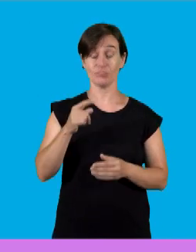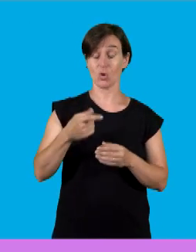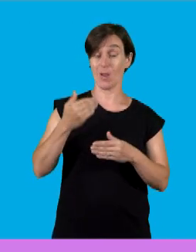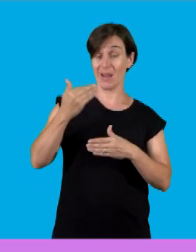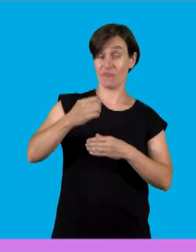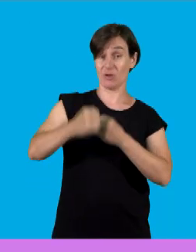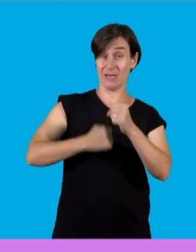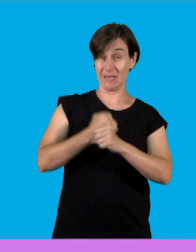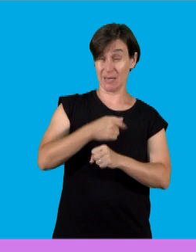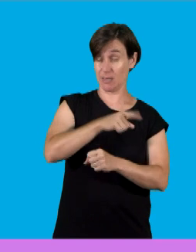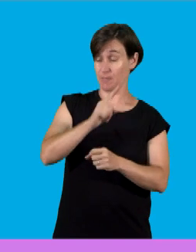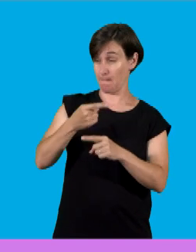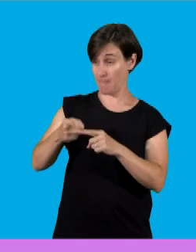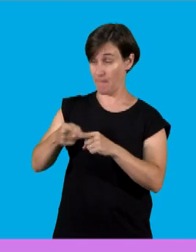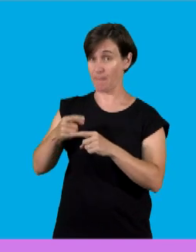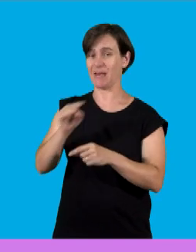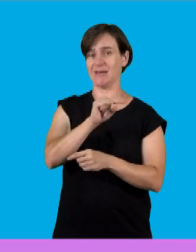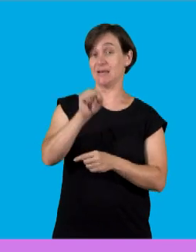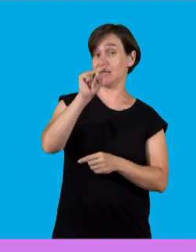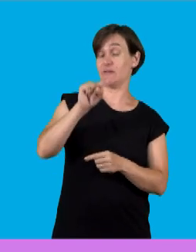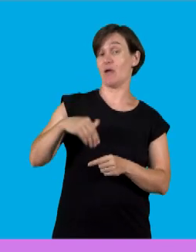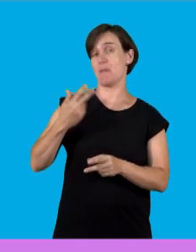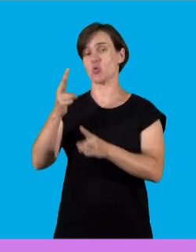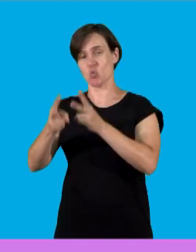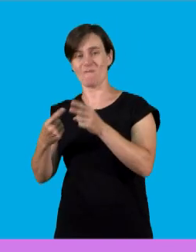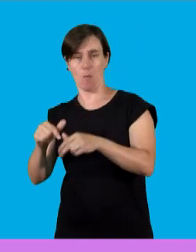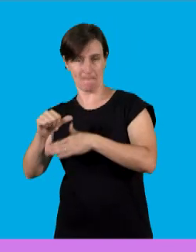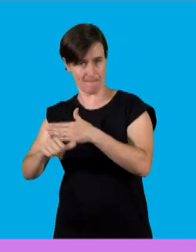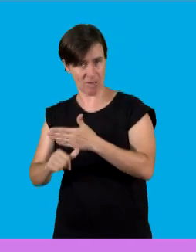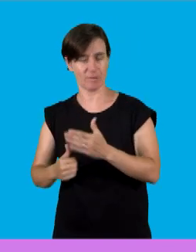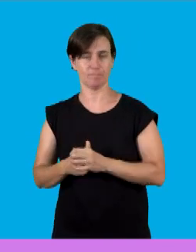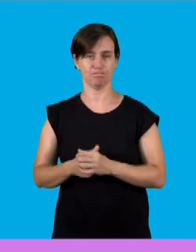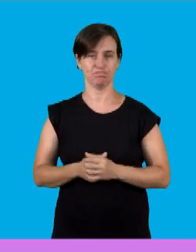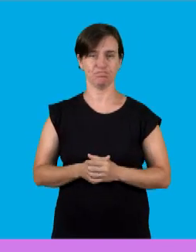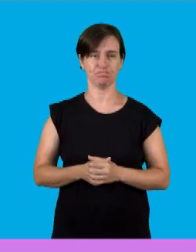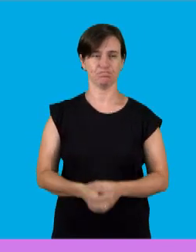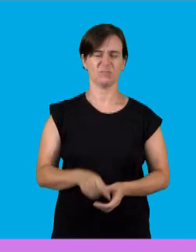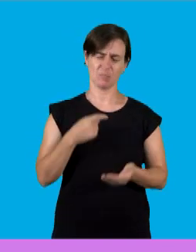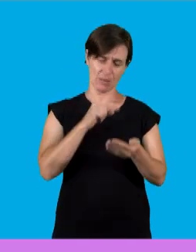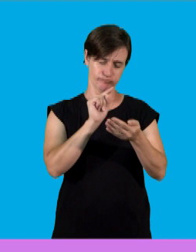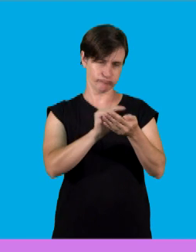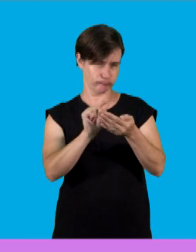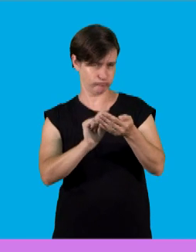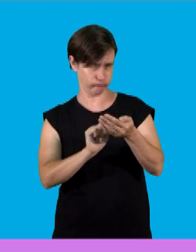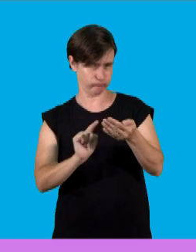annual tax payable and I divide it with 12. So if I type in the amount of